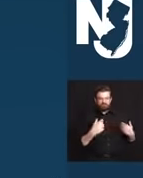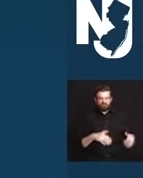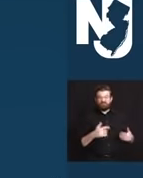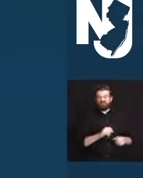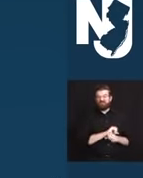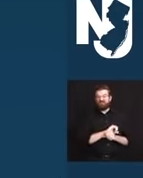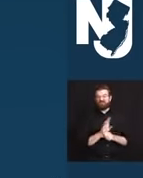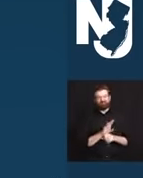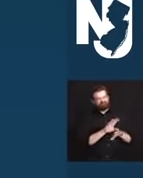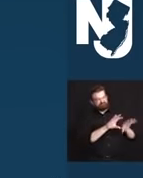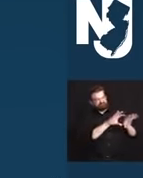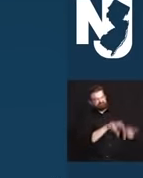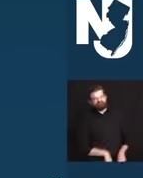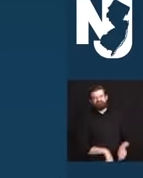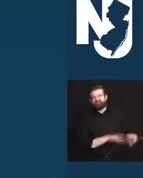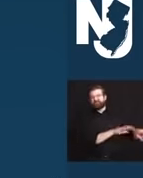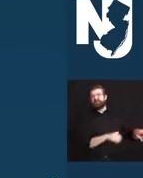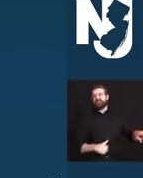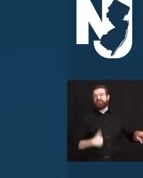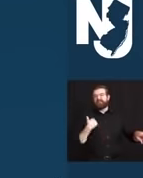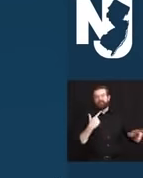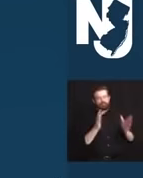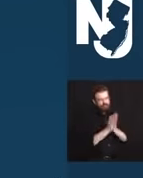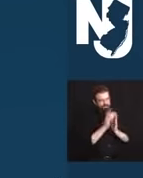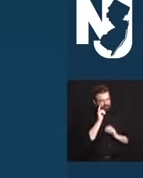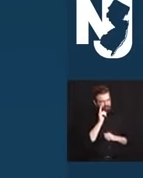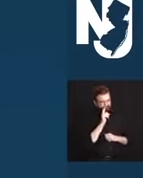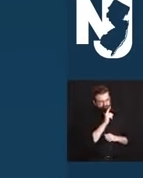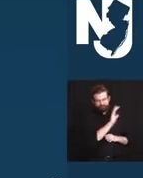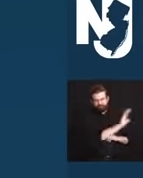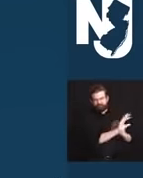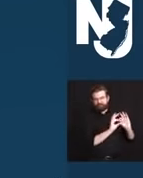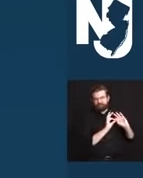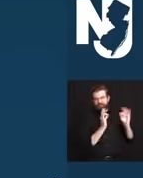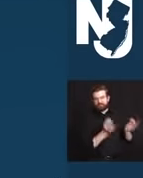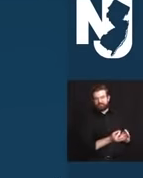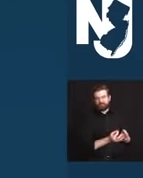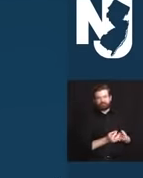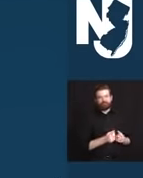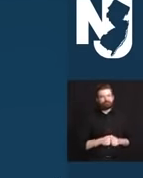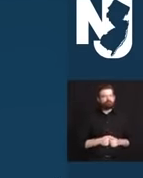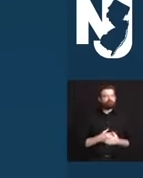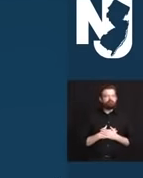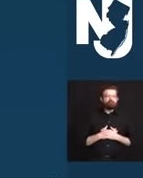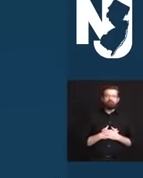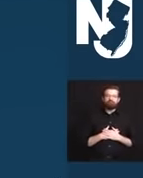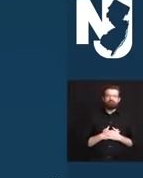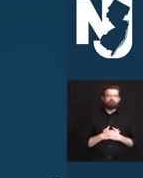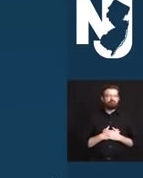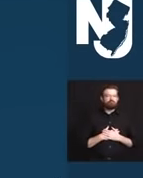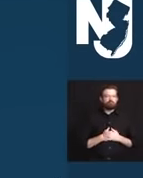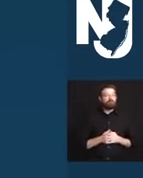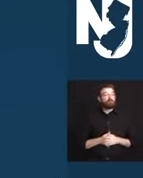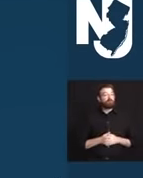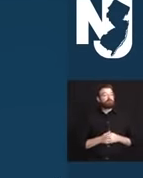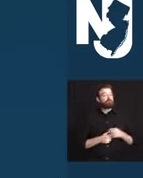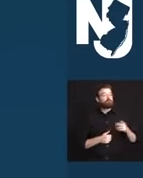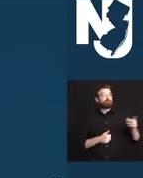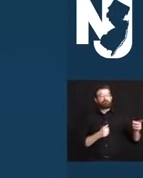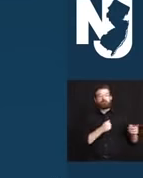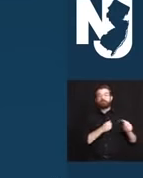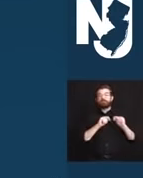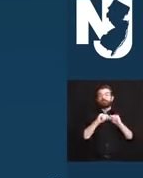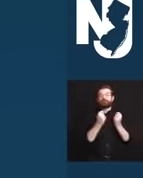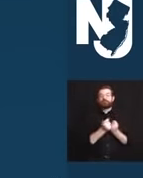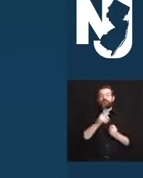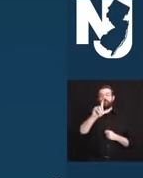his young children. I mentioned he was a huge sports fan, and there was no team that Martin loved more than Liverpool Football